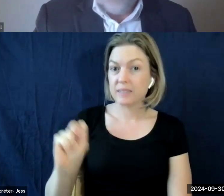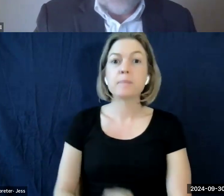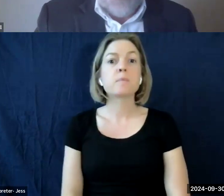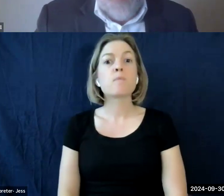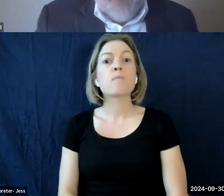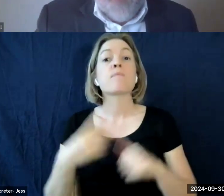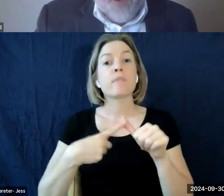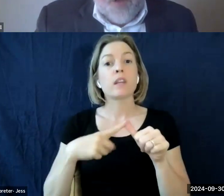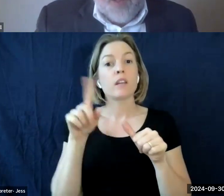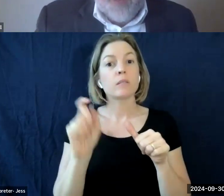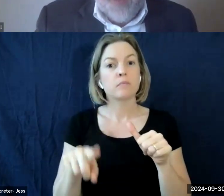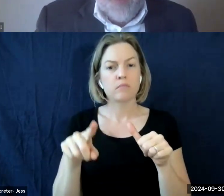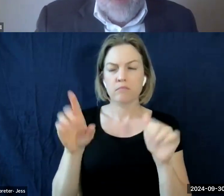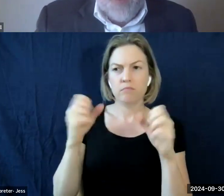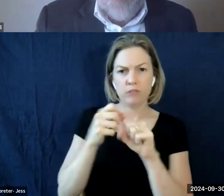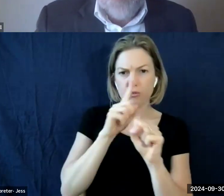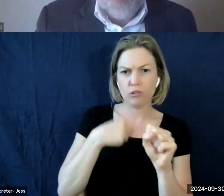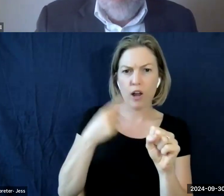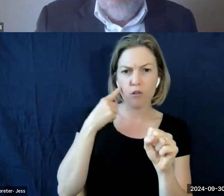First question, if I heard it correctly,